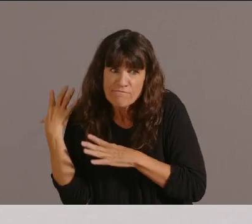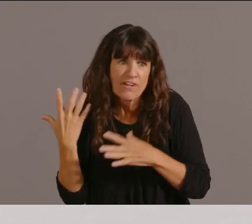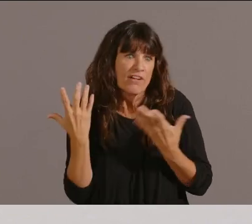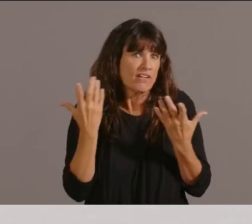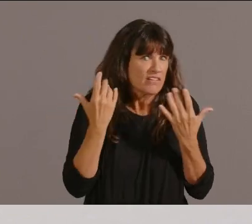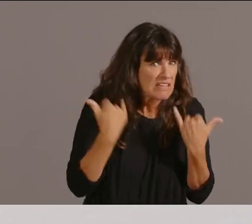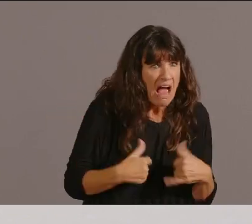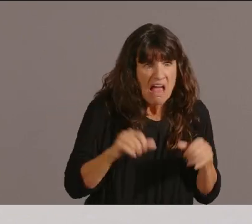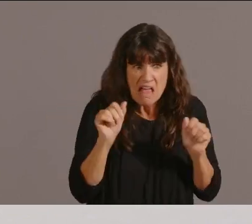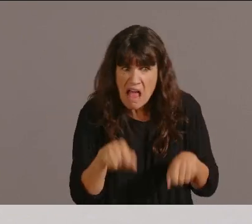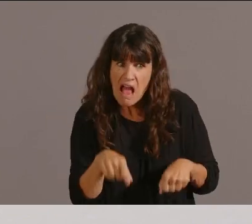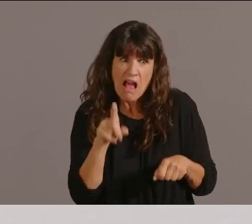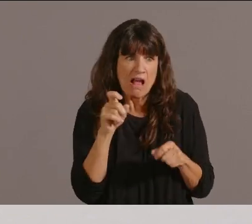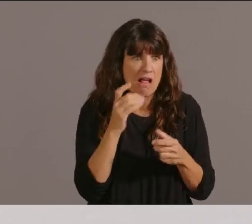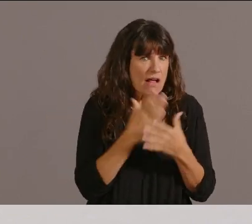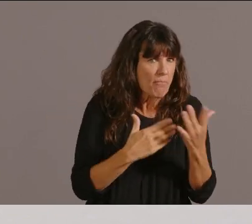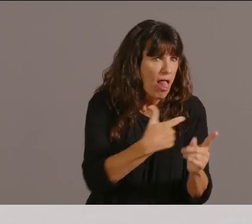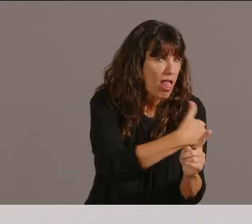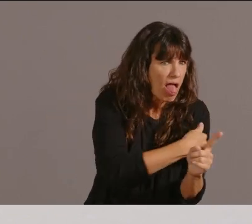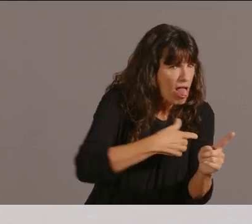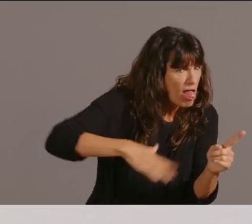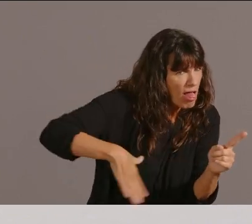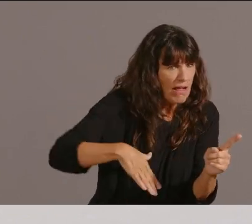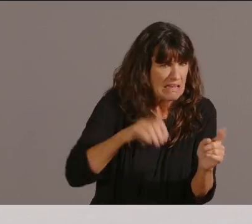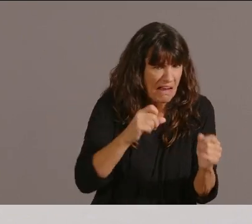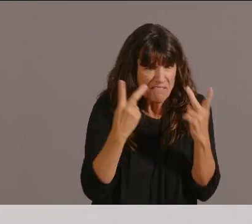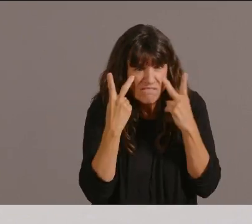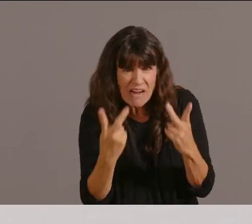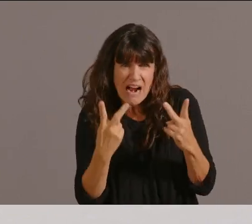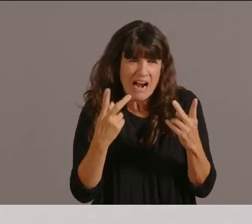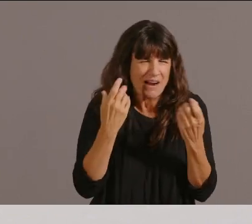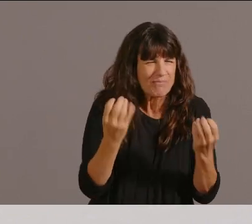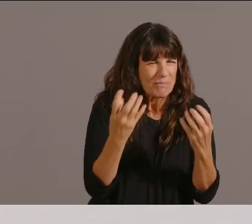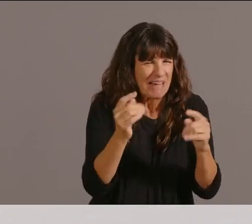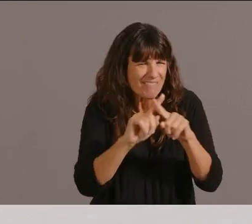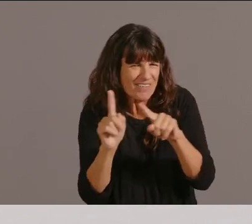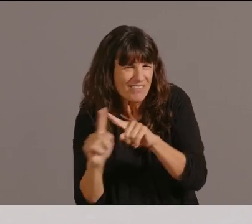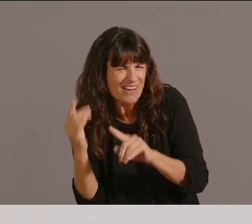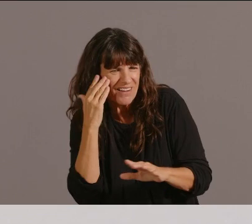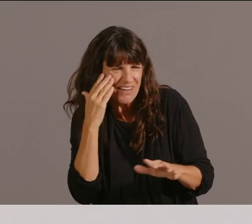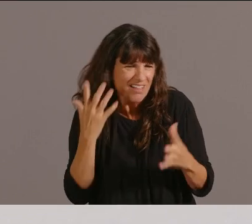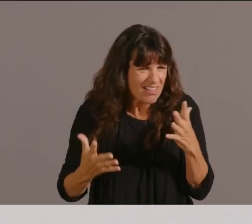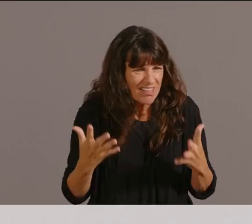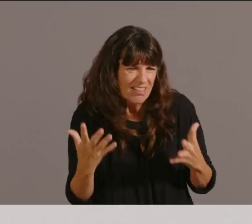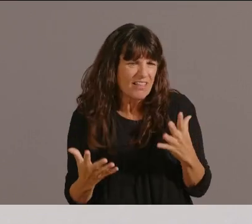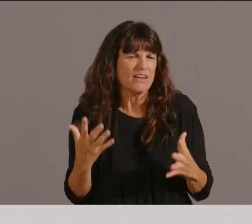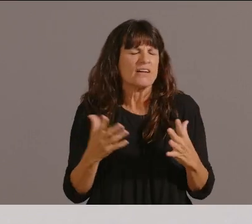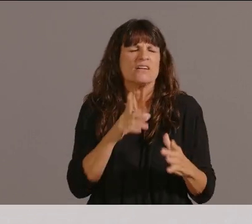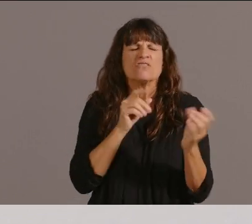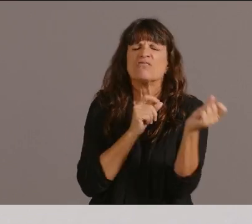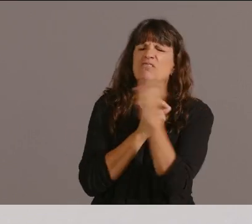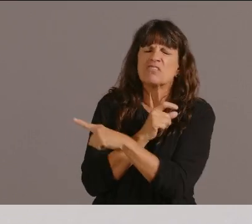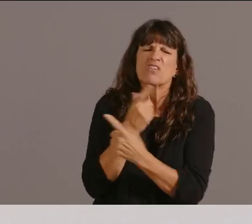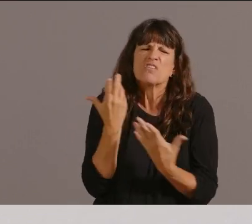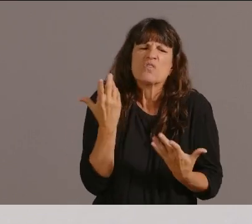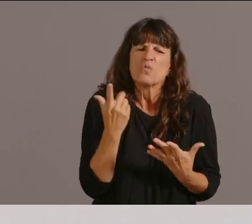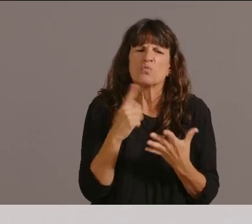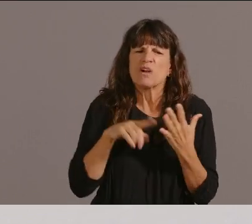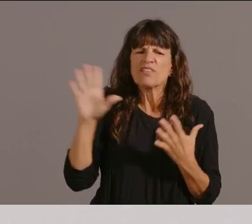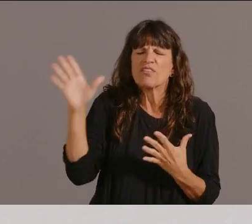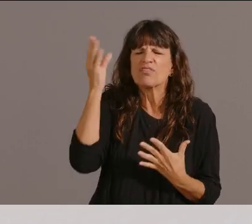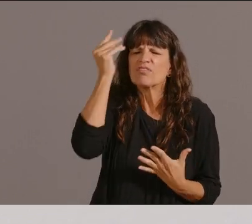from a single household, and refrain from quarantining. What's your thought on that particular recommendation,